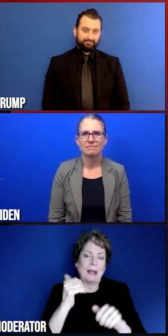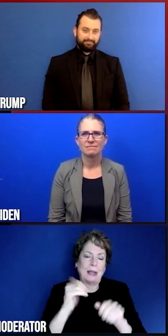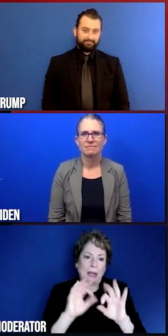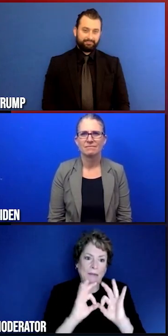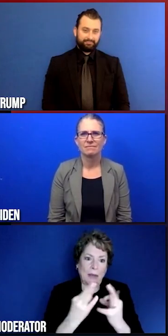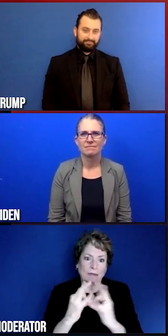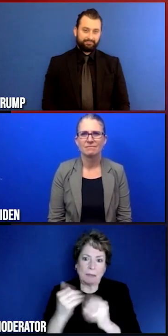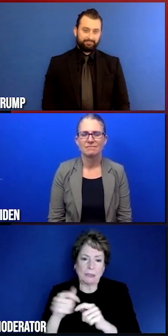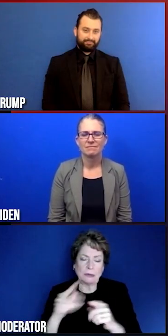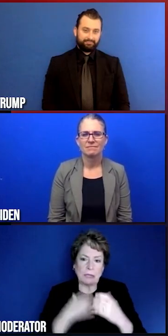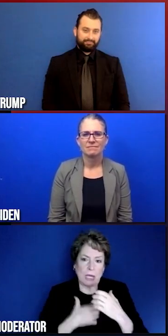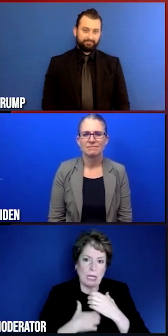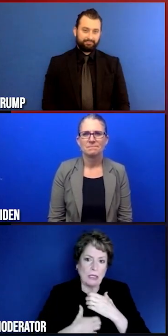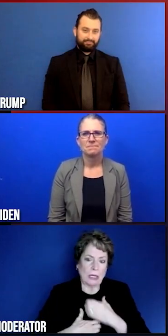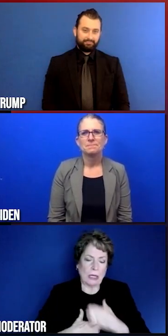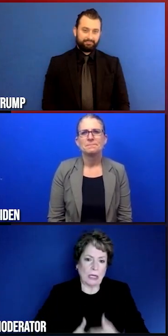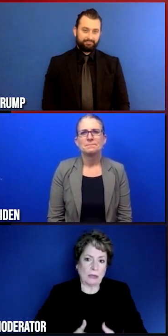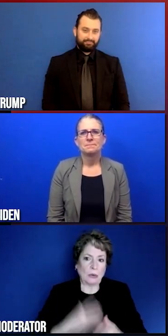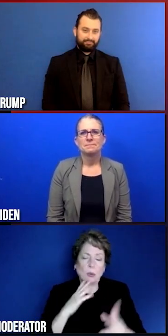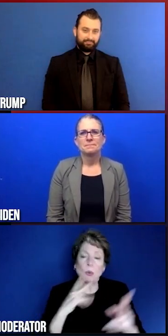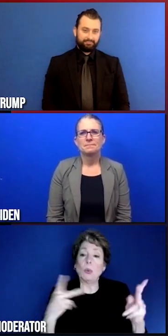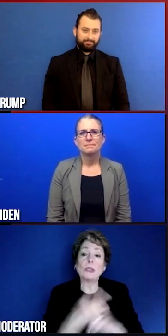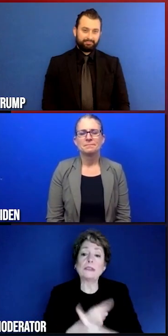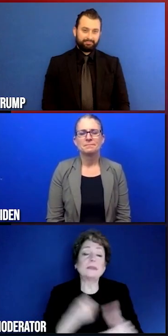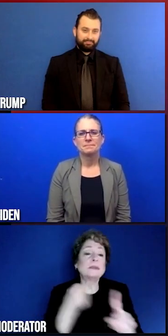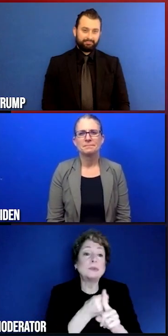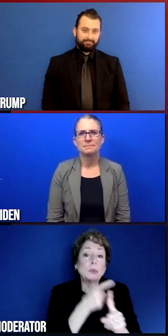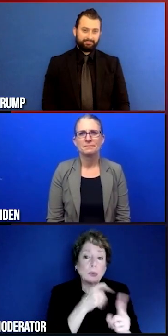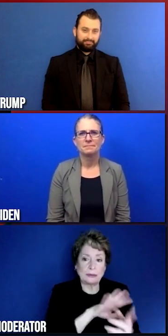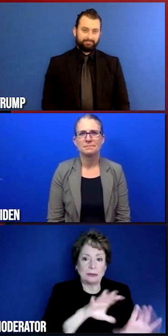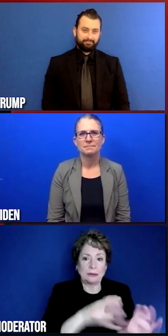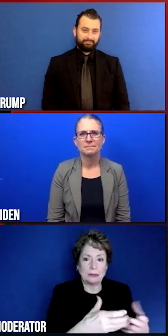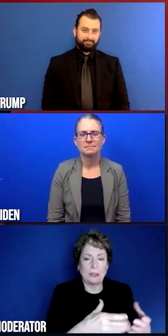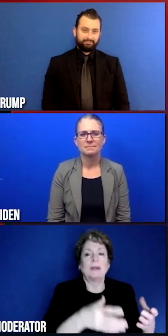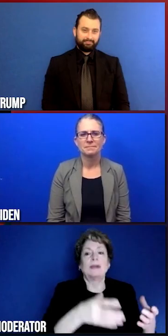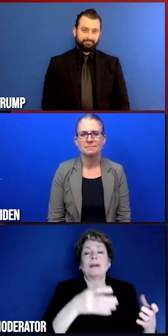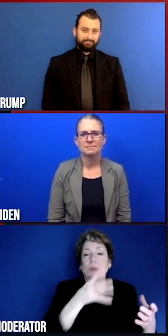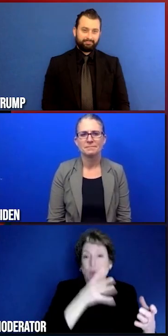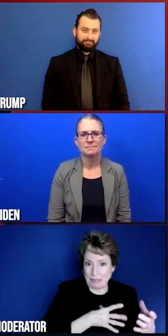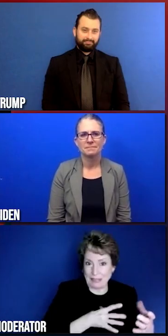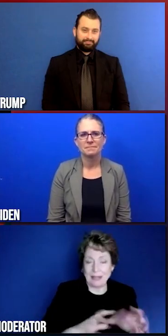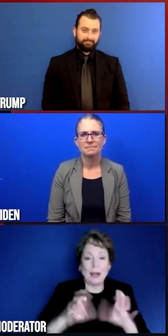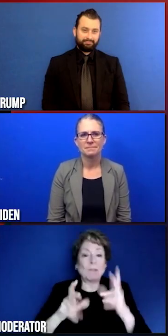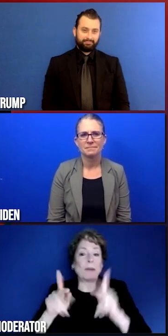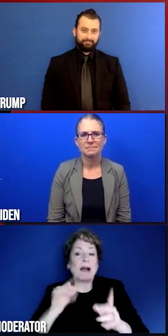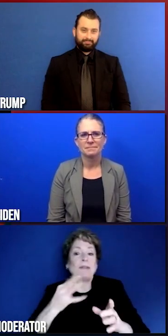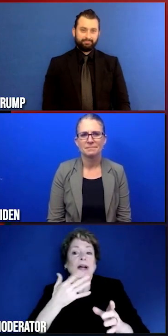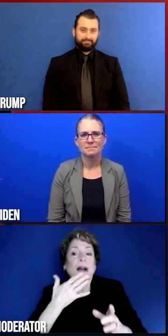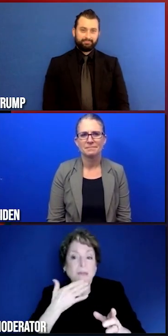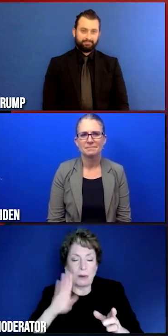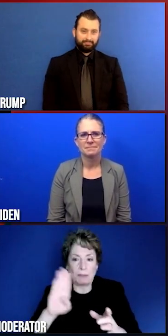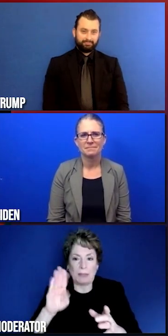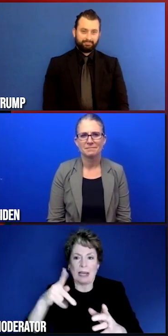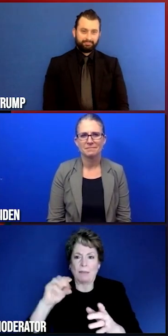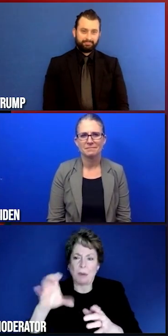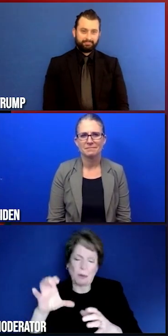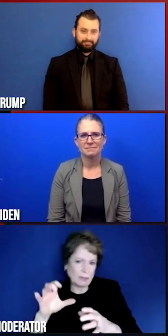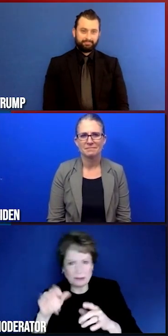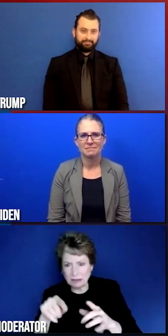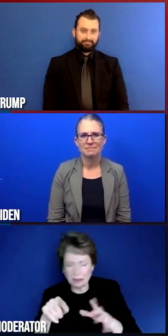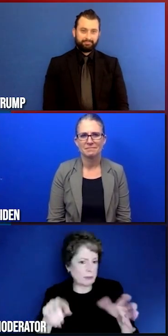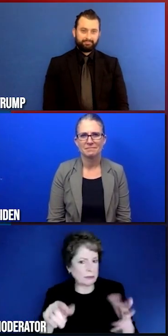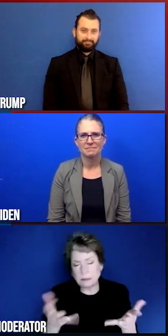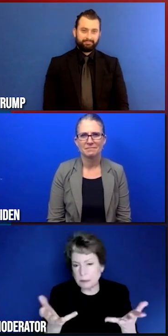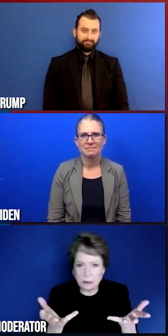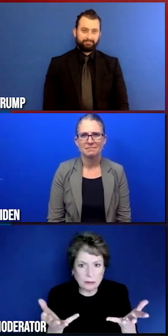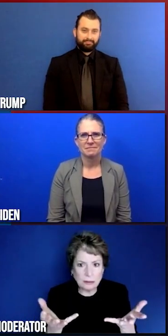see Washington fighting over a relief bill. Mr. President, why haven't you been able to get them the help they need? 30 seconds here. Because Nancy